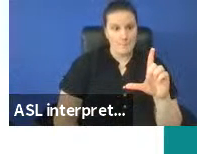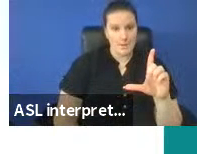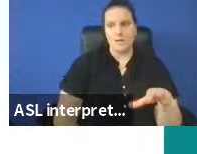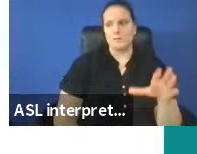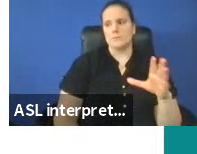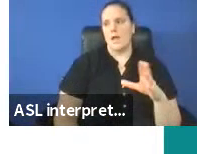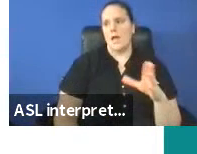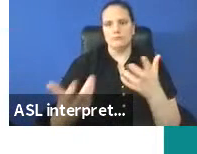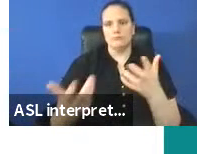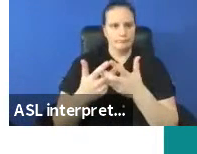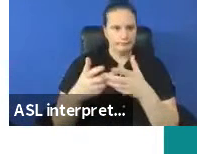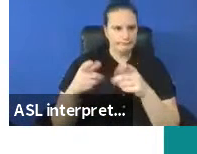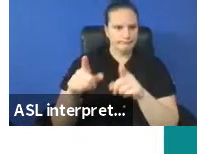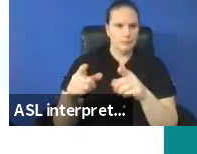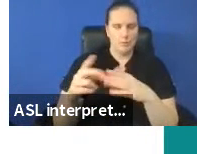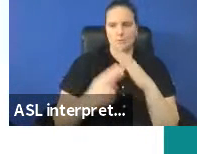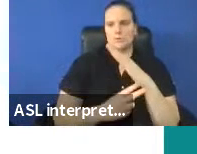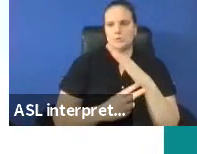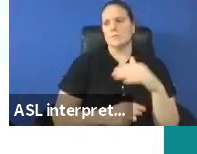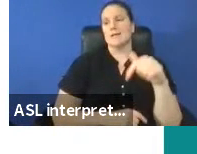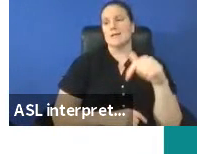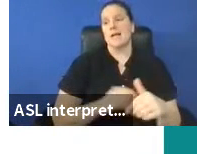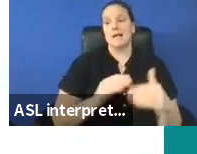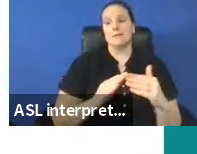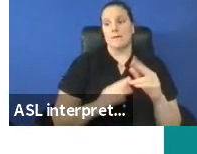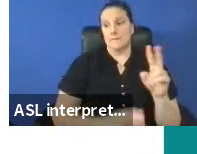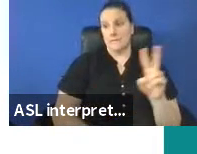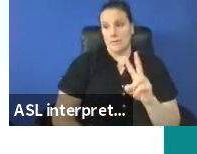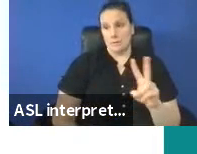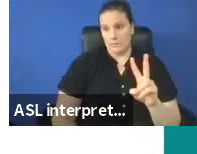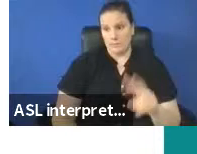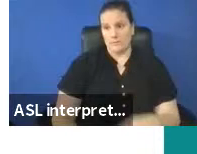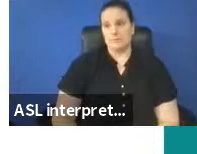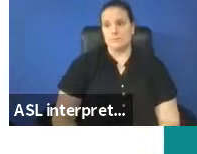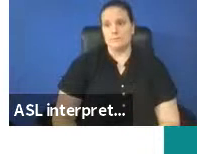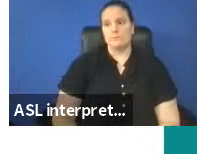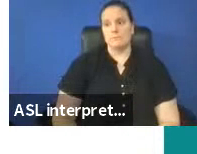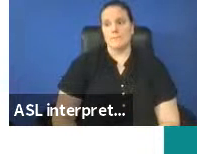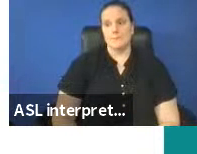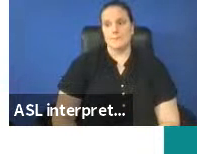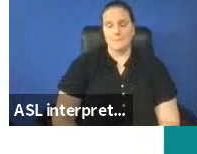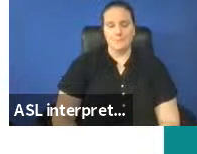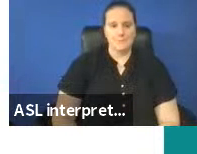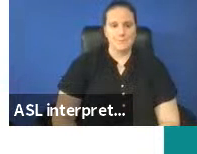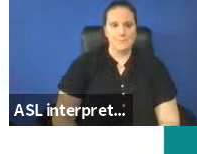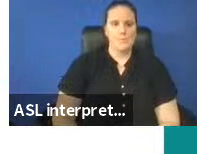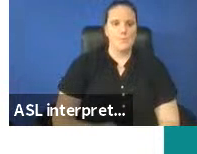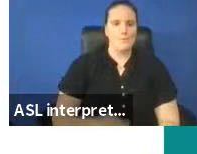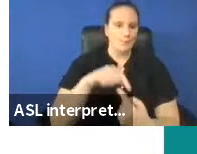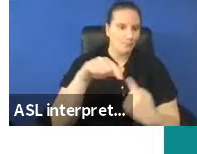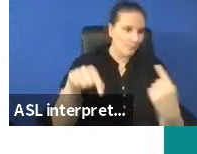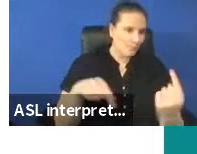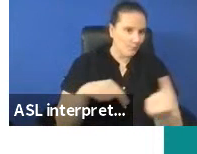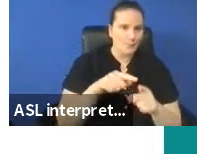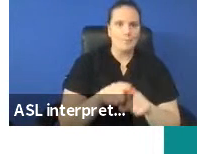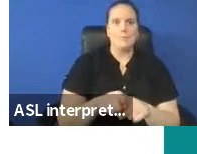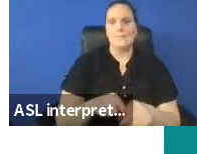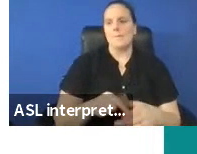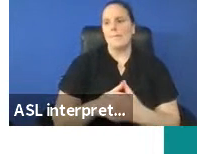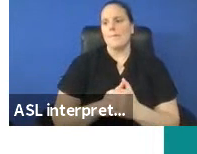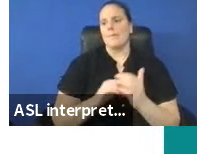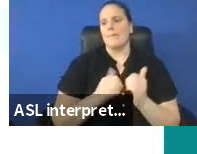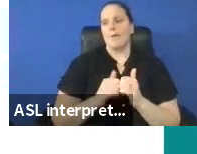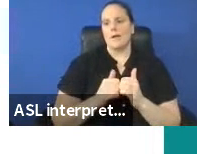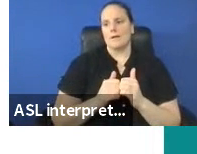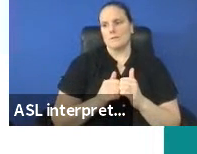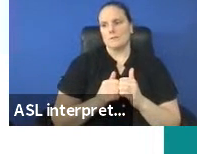bridge. The downtown Vancouver interchanges and how transit operates into